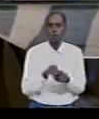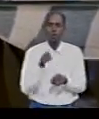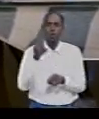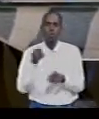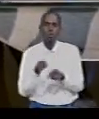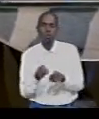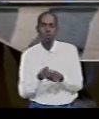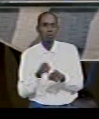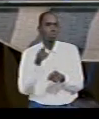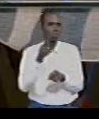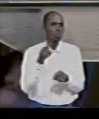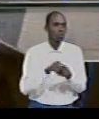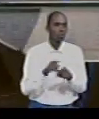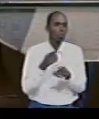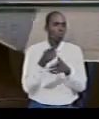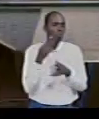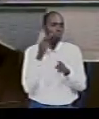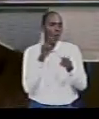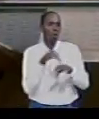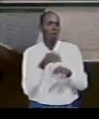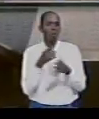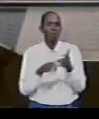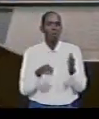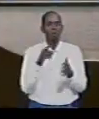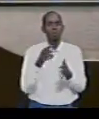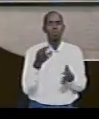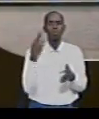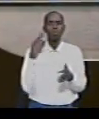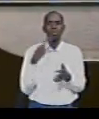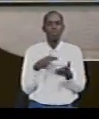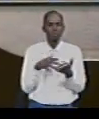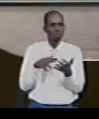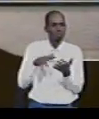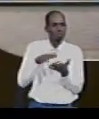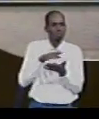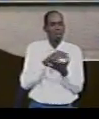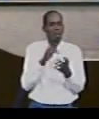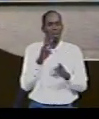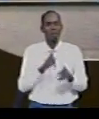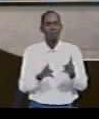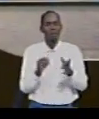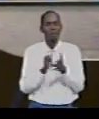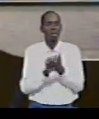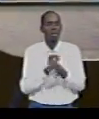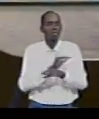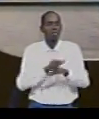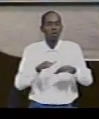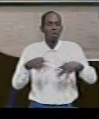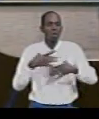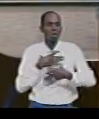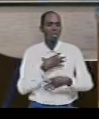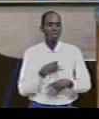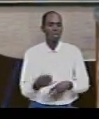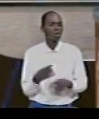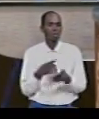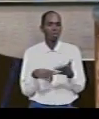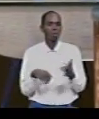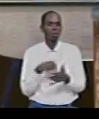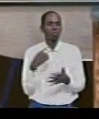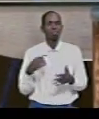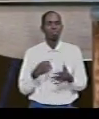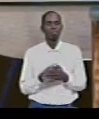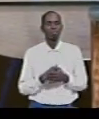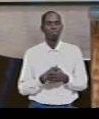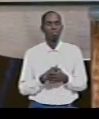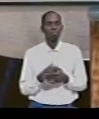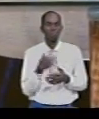you were. Those are the people that don't like correction. They're incorrigible.